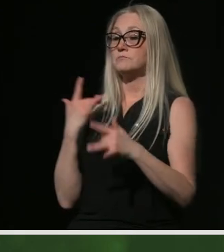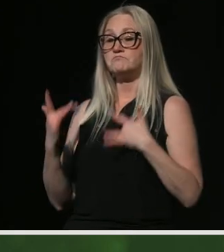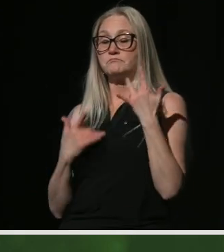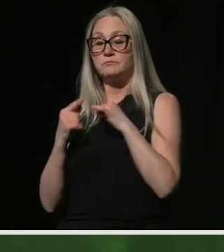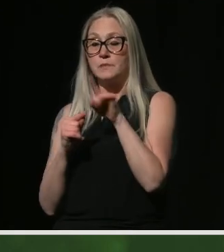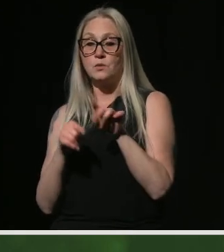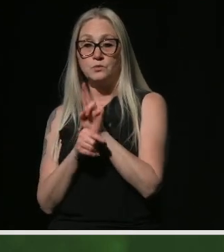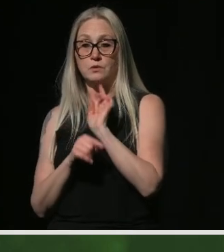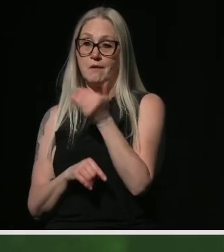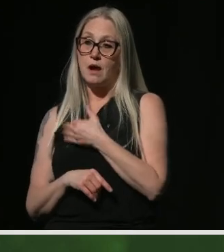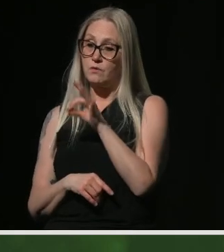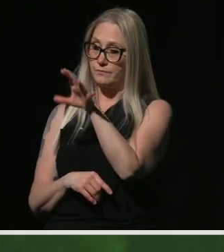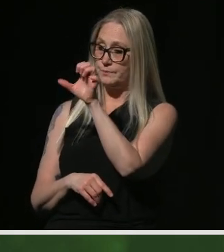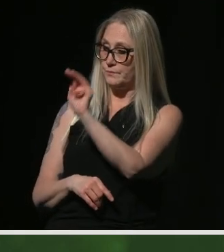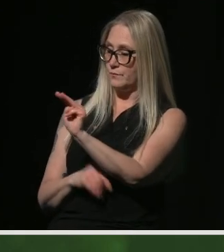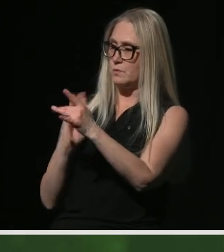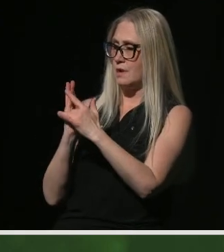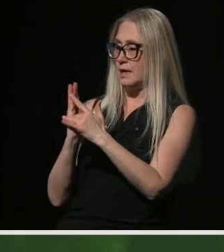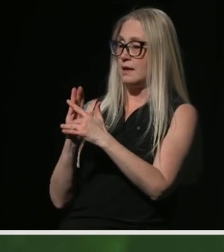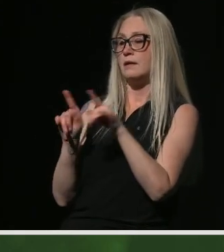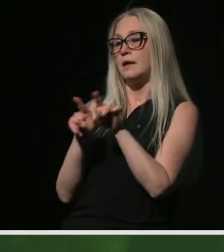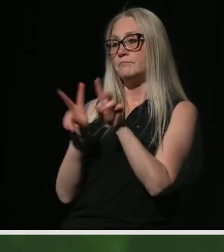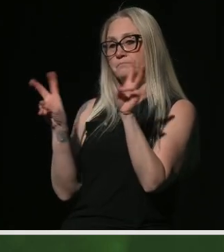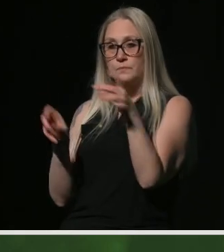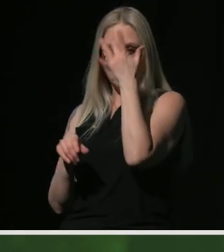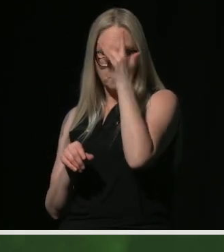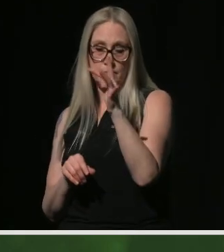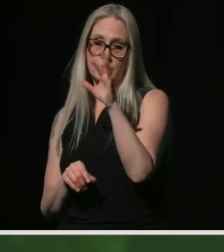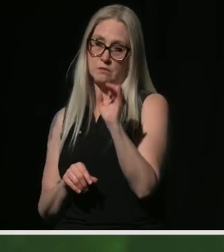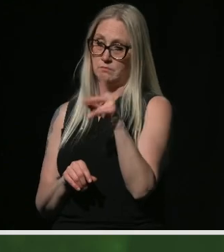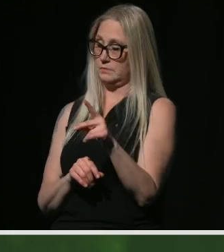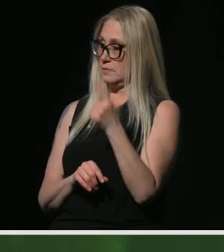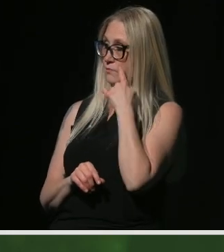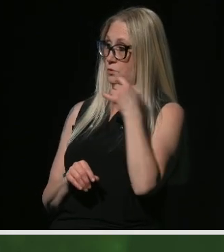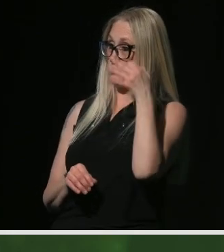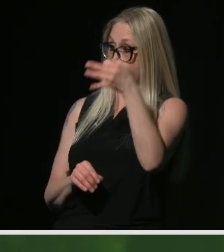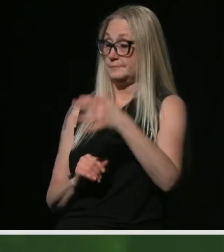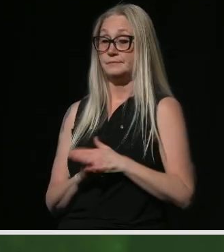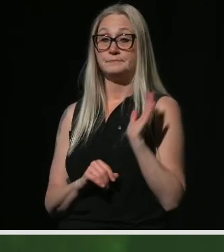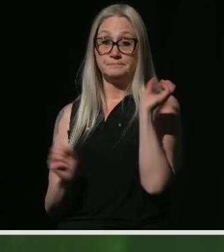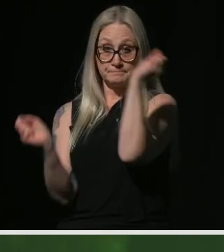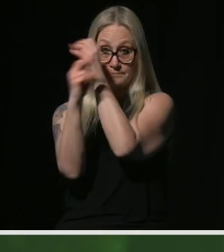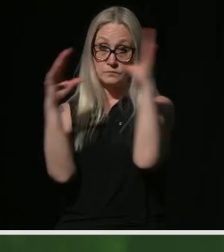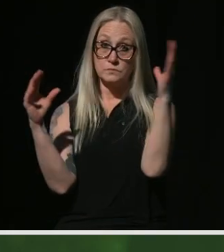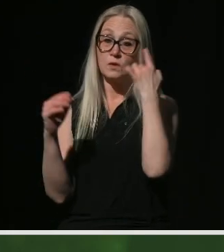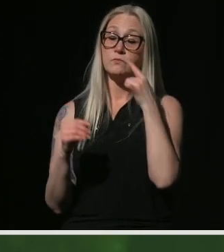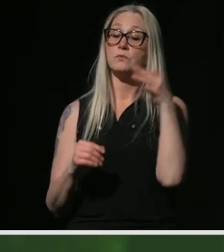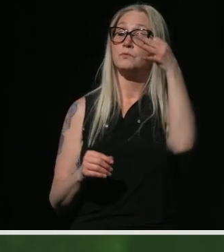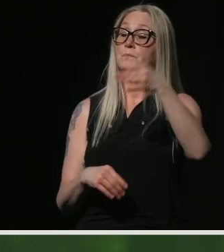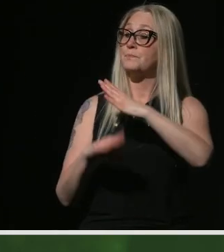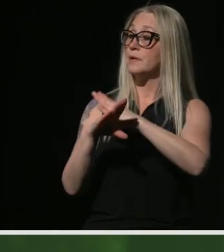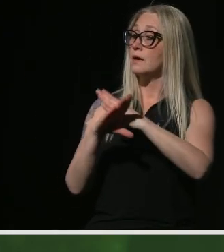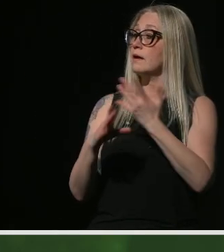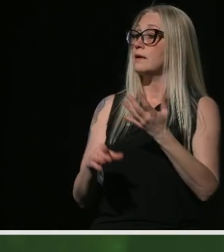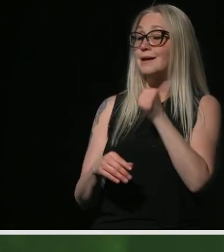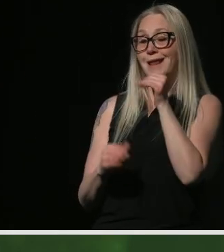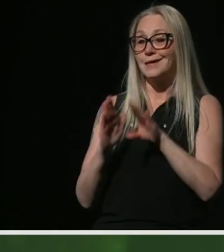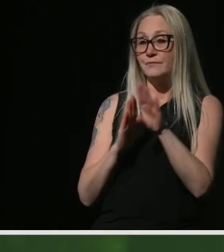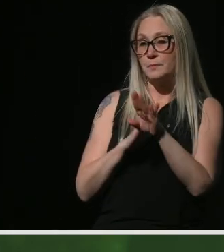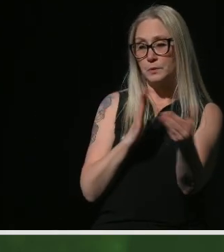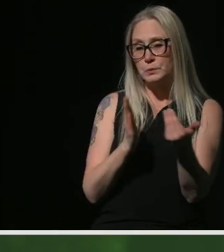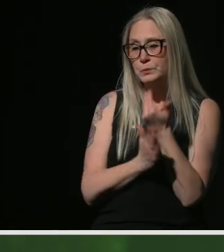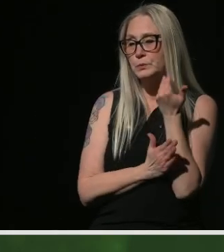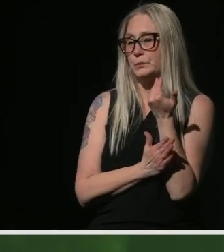technology as a smart crop carrier for the future. Our vision is that the future of crop protection is not actually developing a new smart